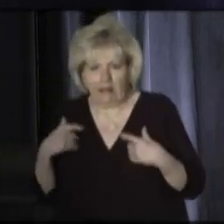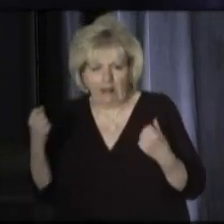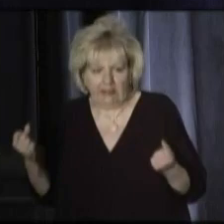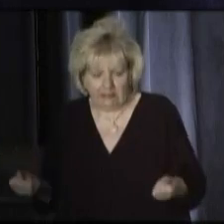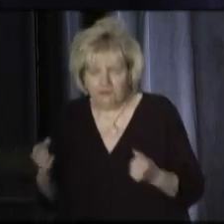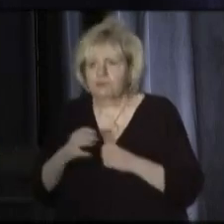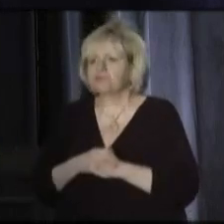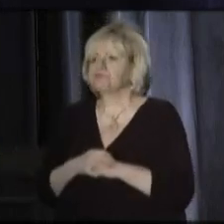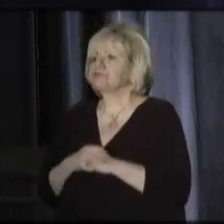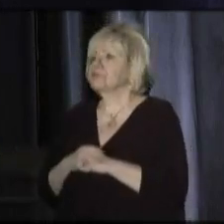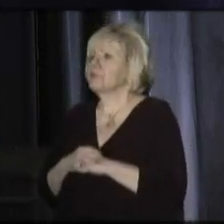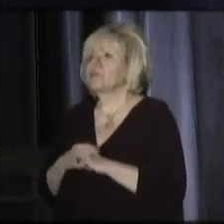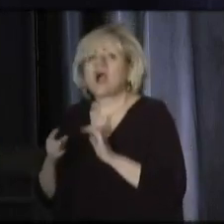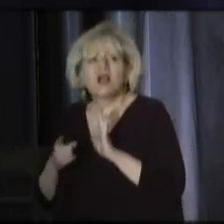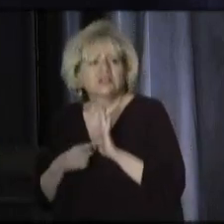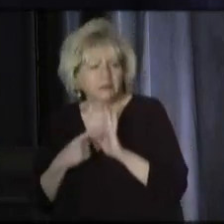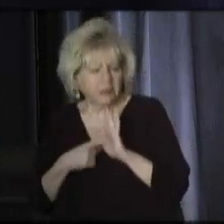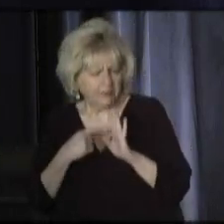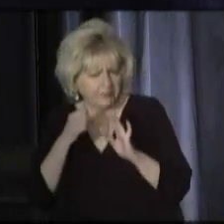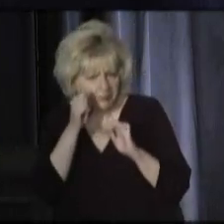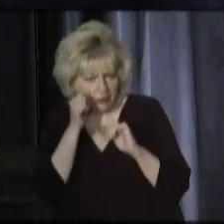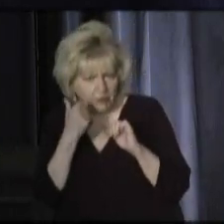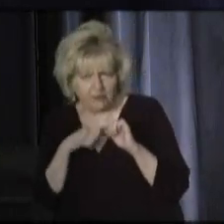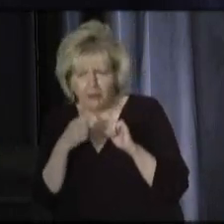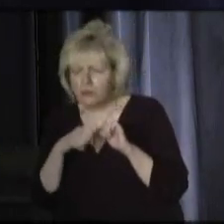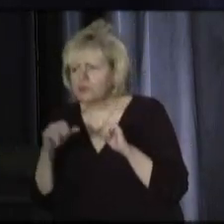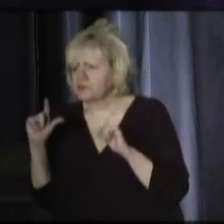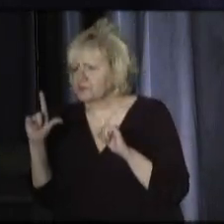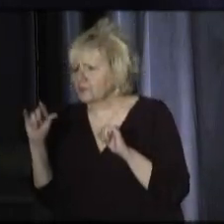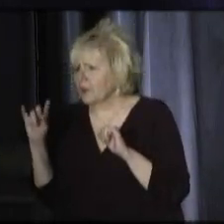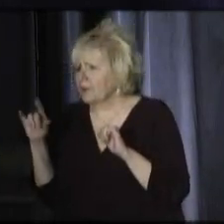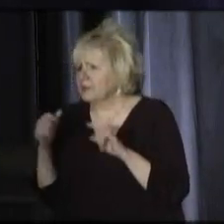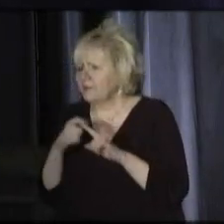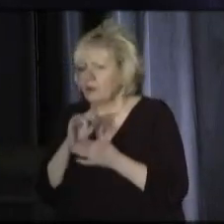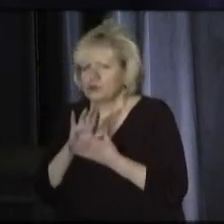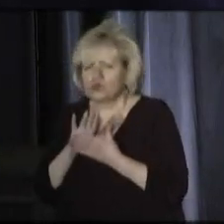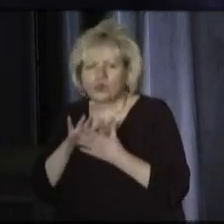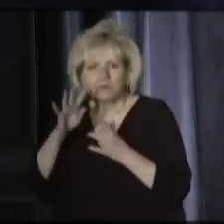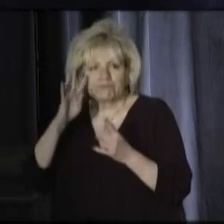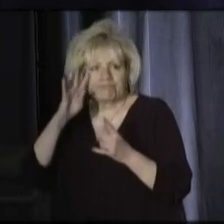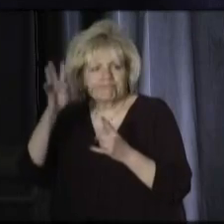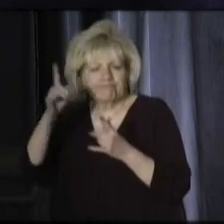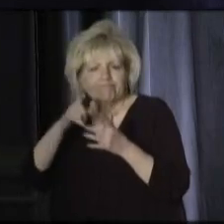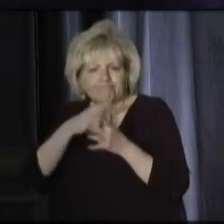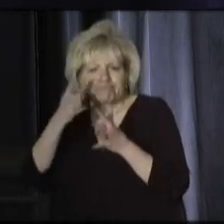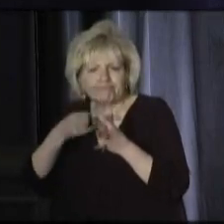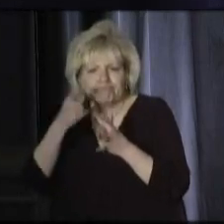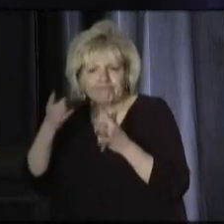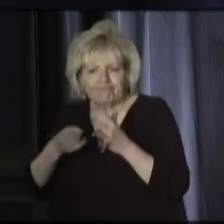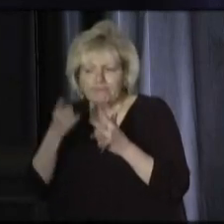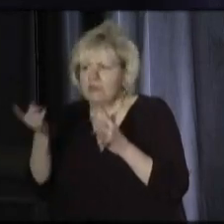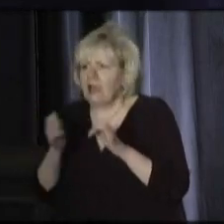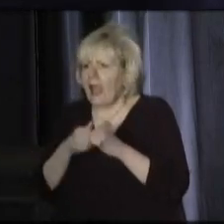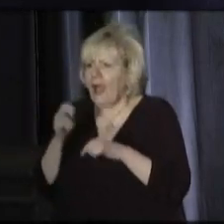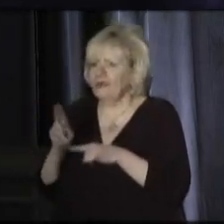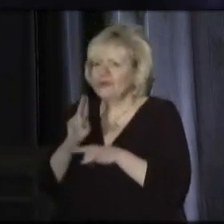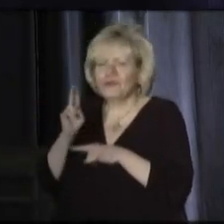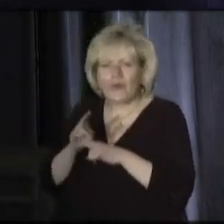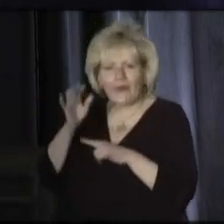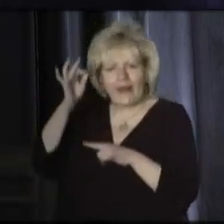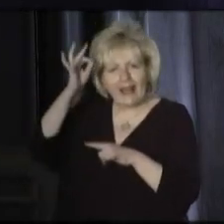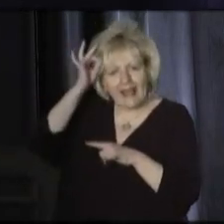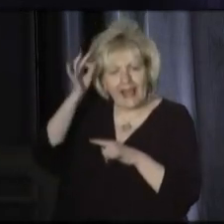property. We pursed open the fruit with our thumbs, saving the seeds to plant in the empty lot behind us, flicking them